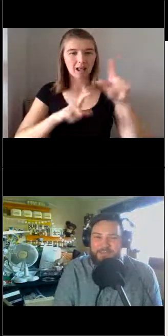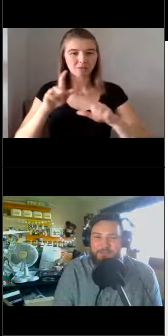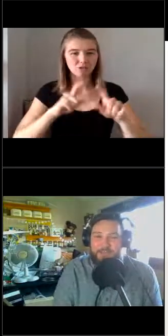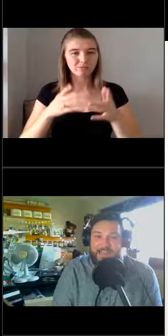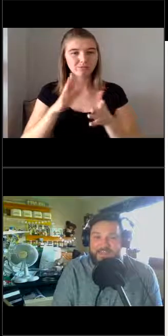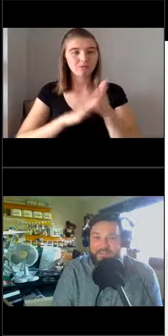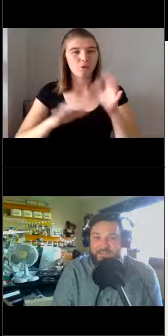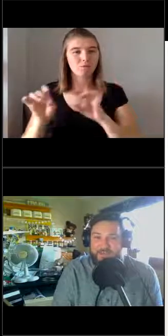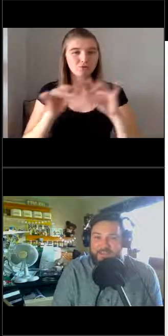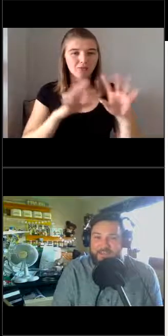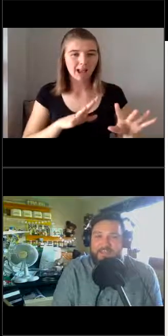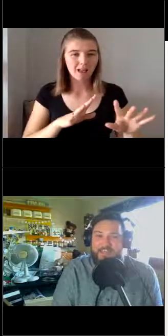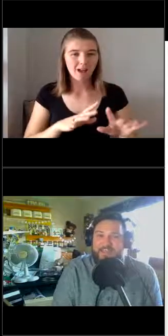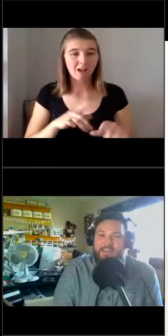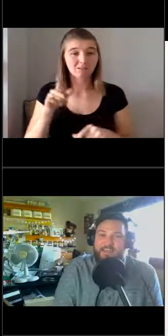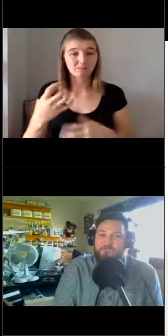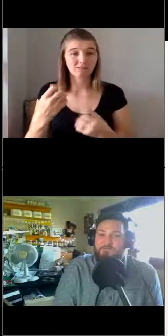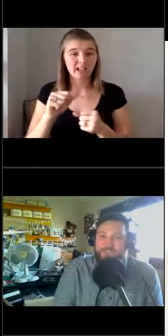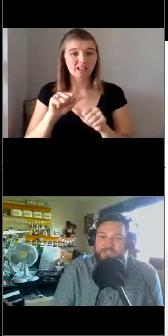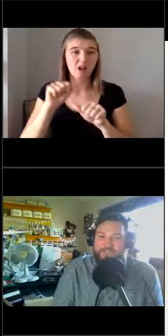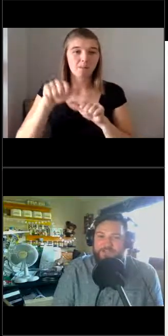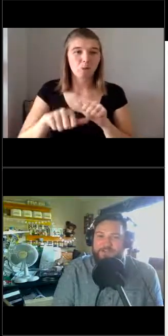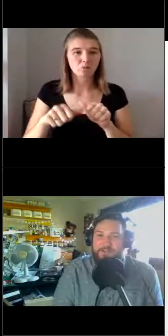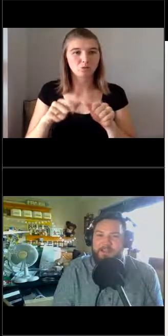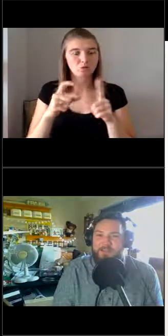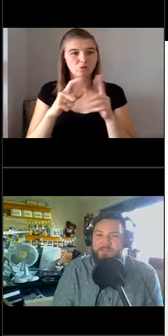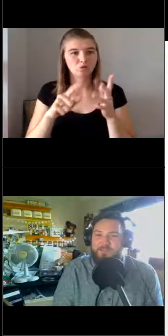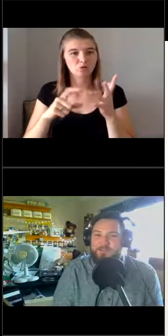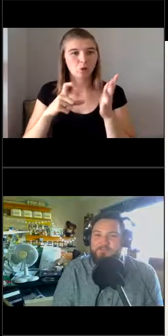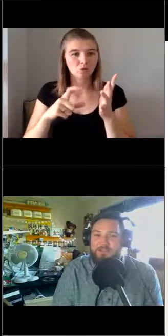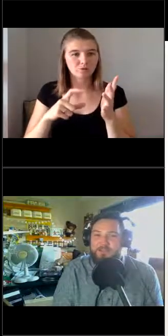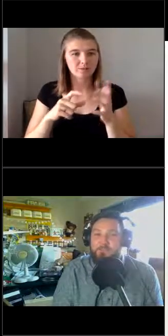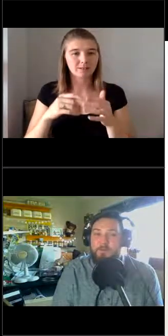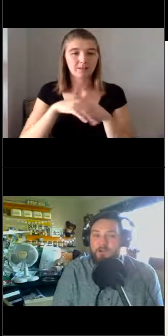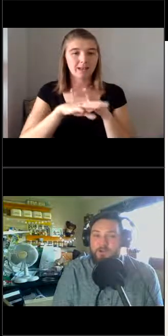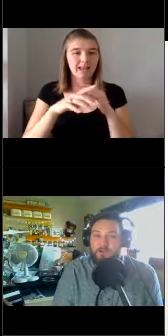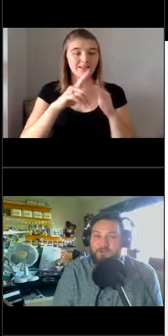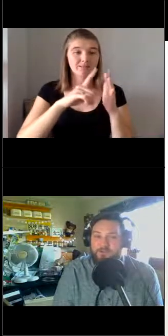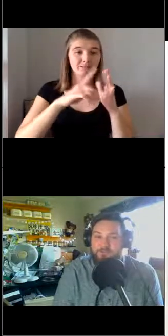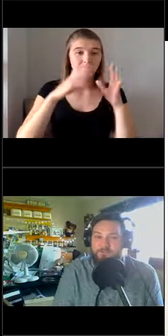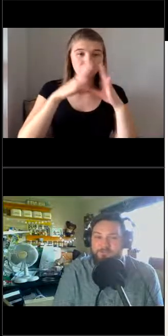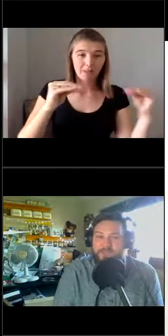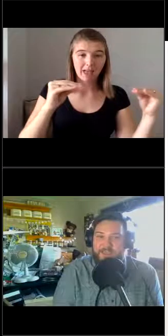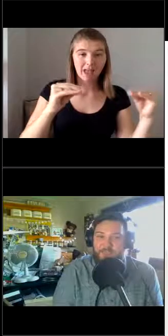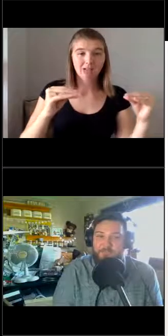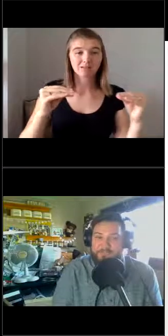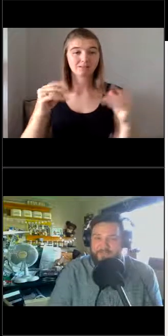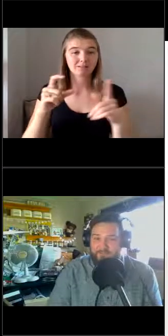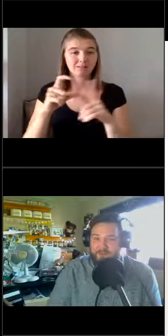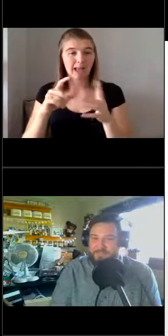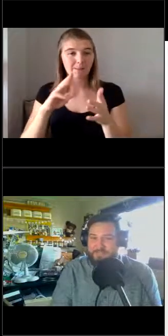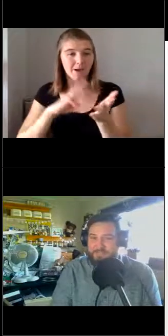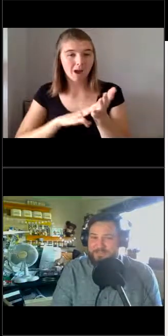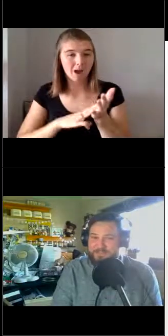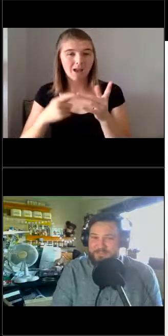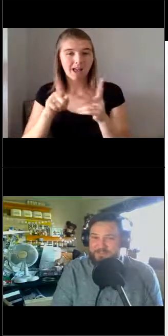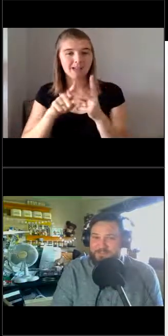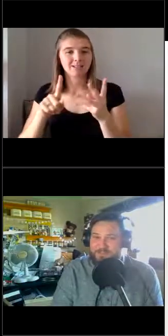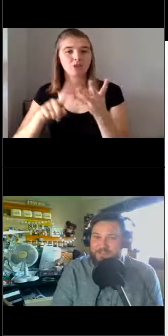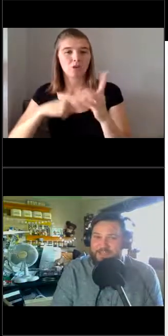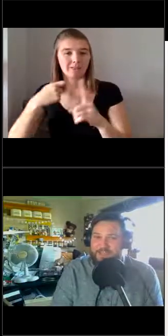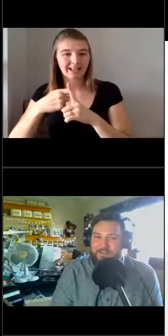Japan, Denmark, and in the UK. Research interests spanning across fields relating to biocolloidal systems, with particular expertise